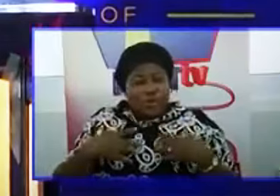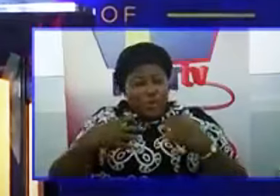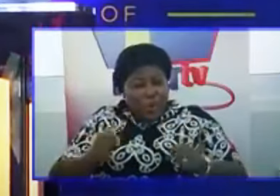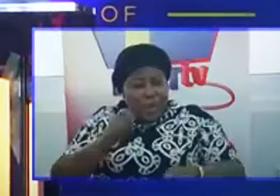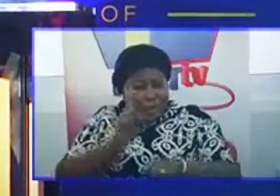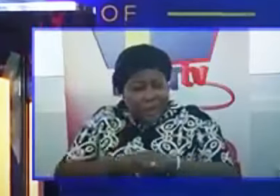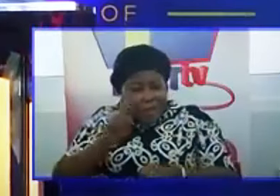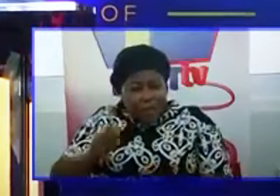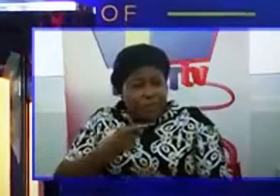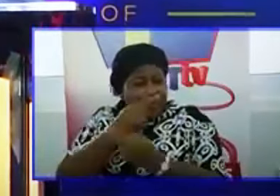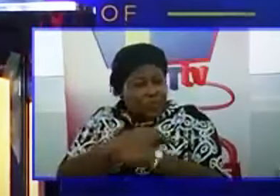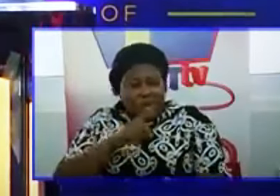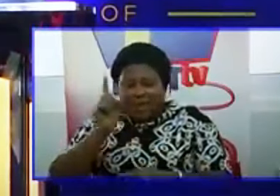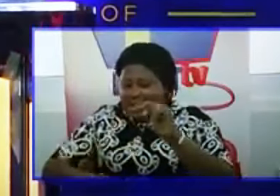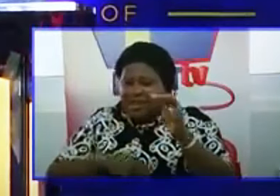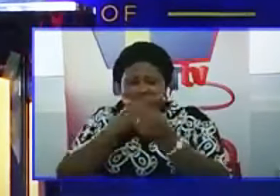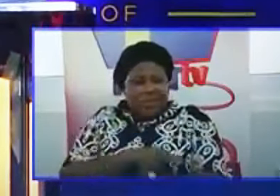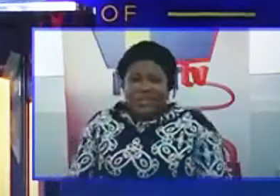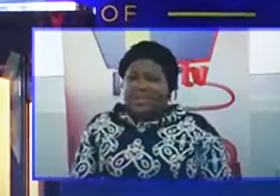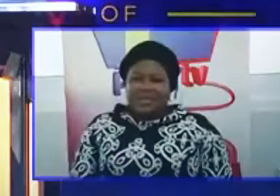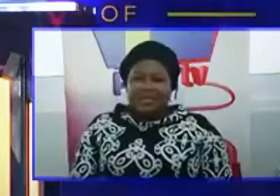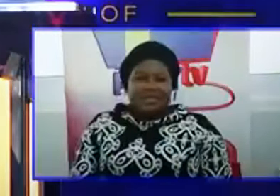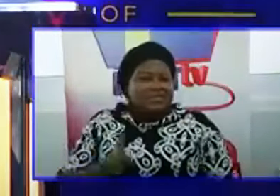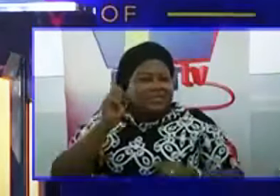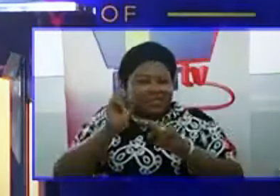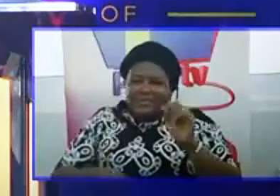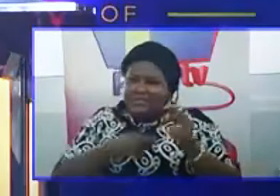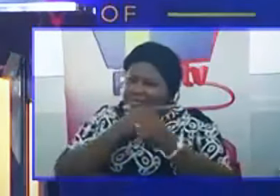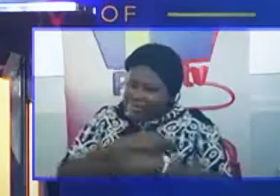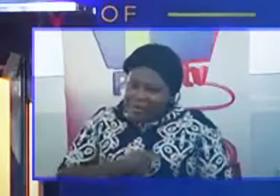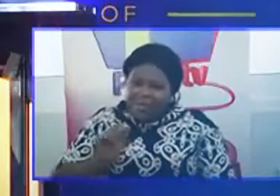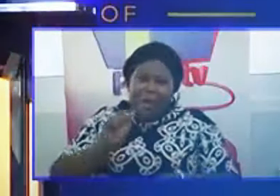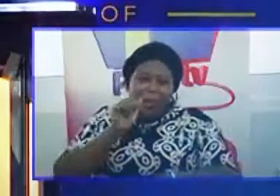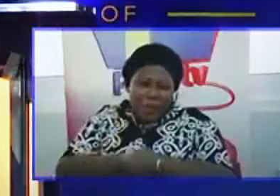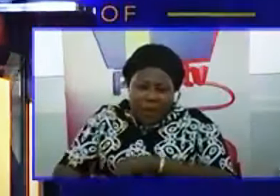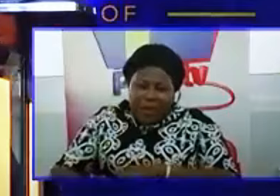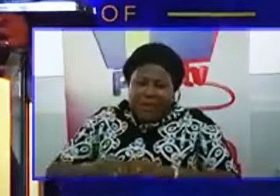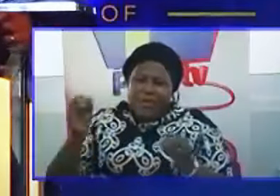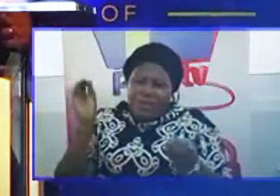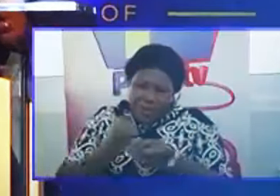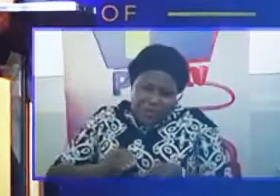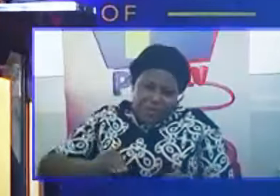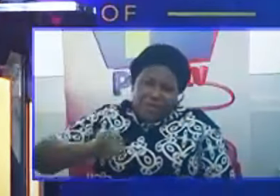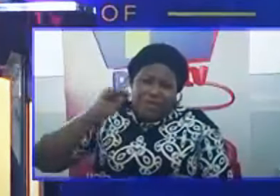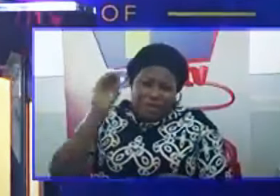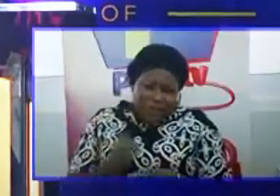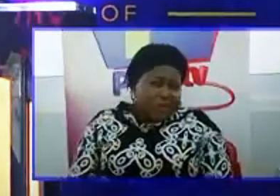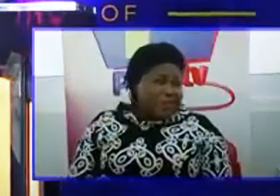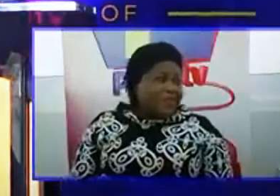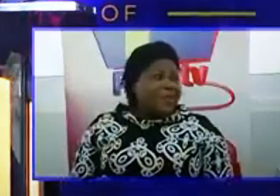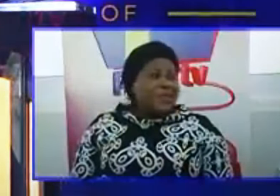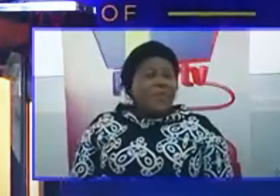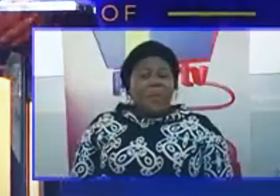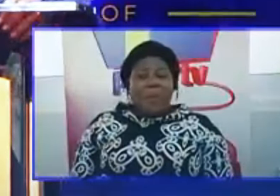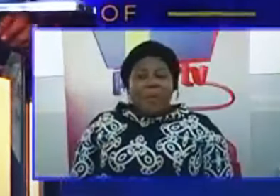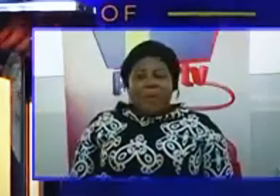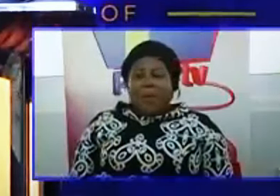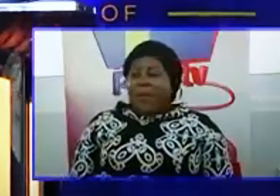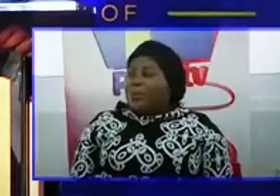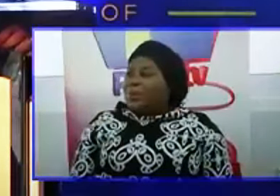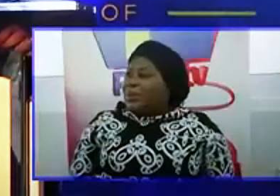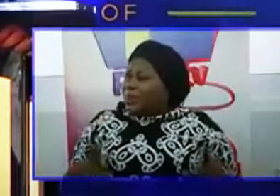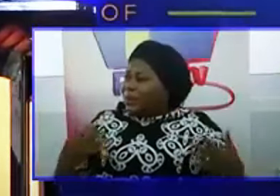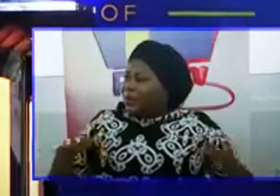relax. Yeah, because you have not worked. You have not used time